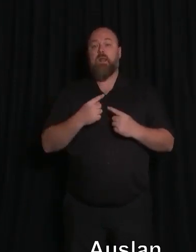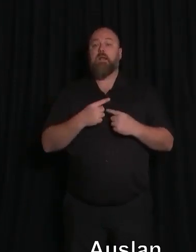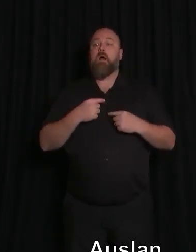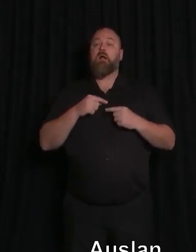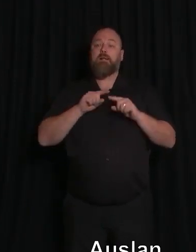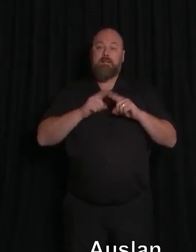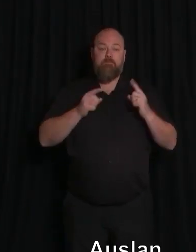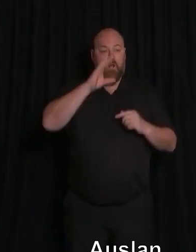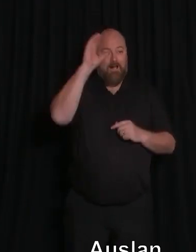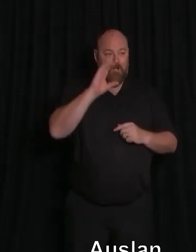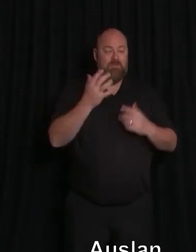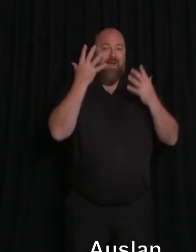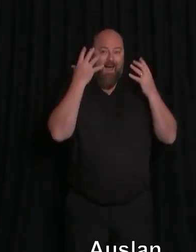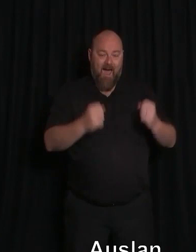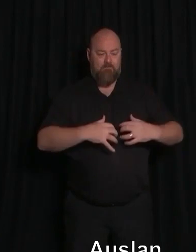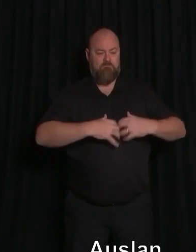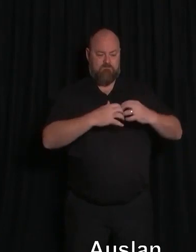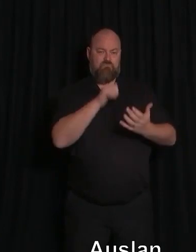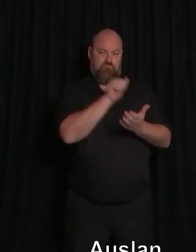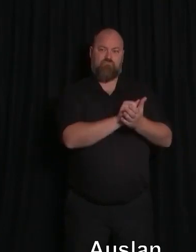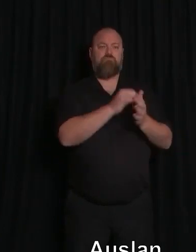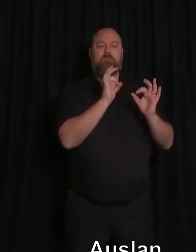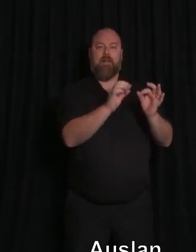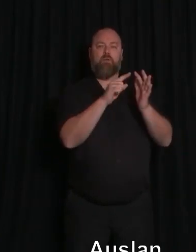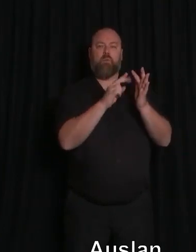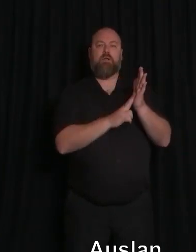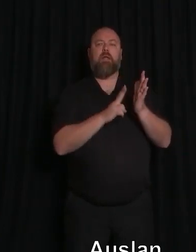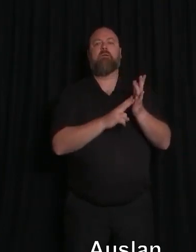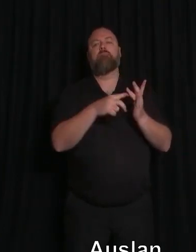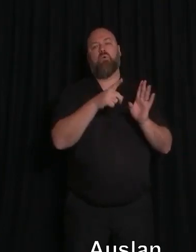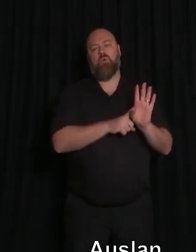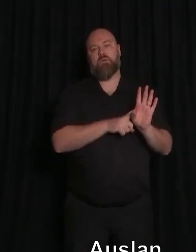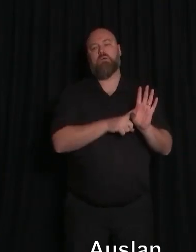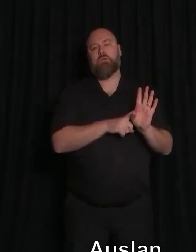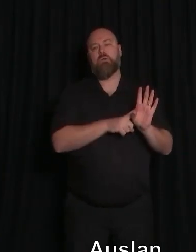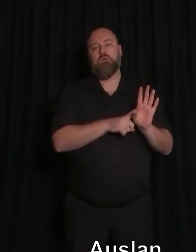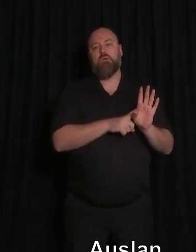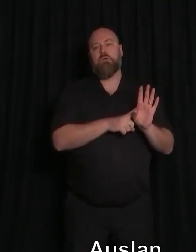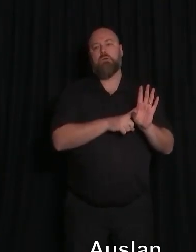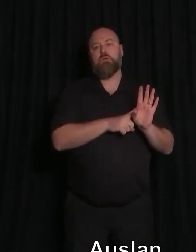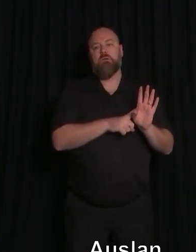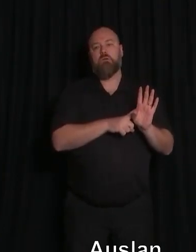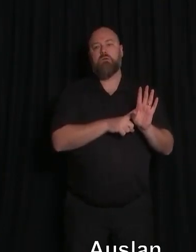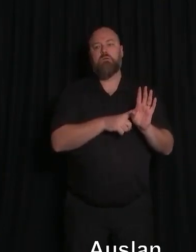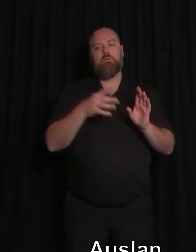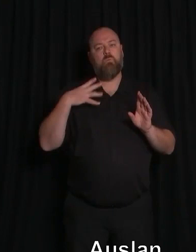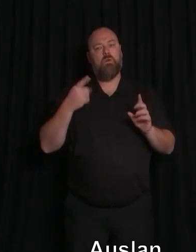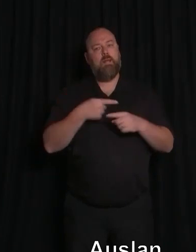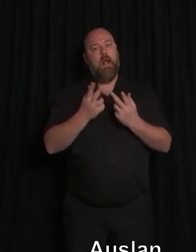countries have a special envoy, and I hope that this panel today will help other countries to take that